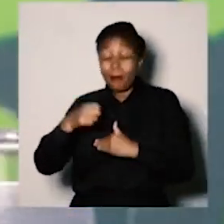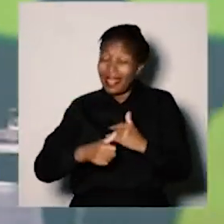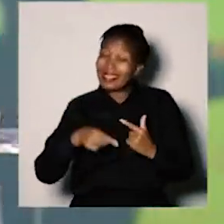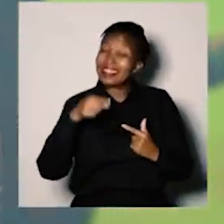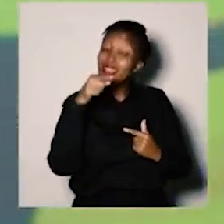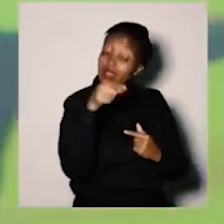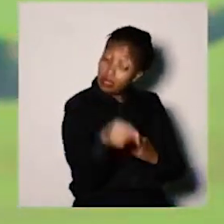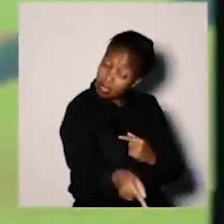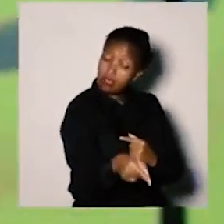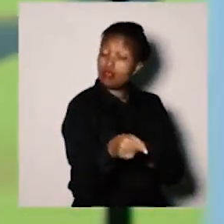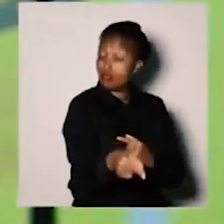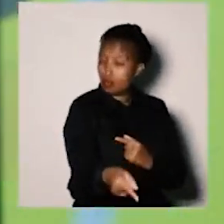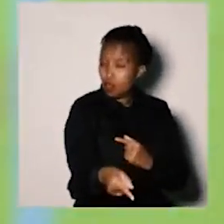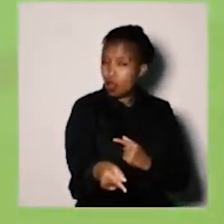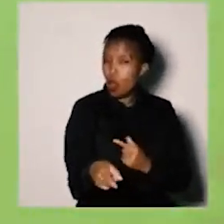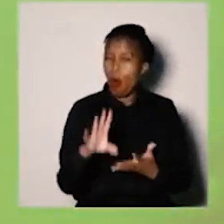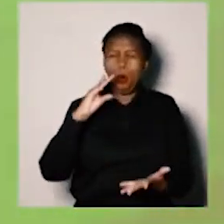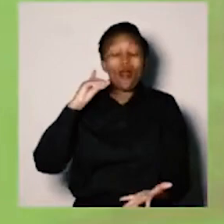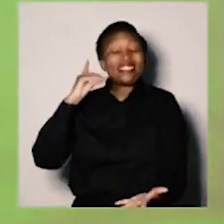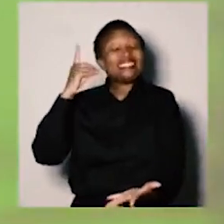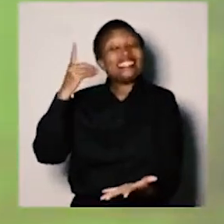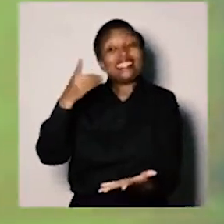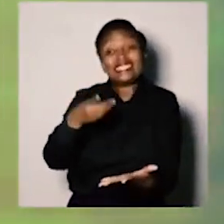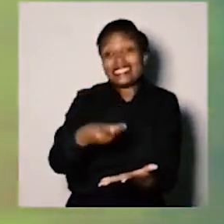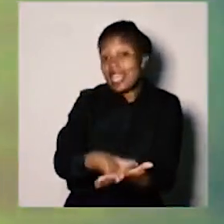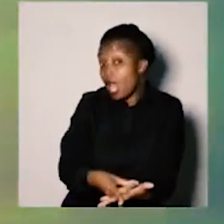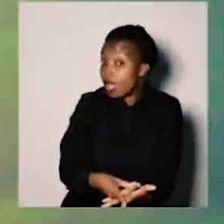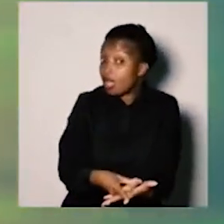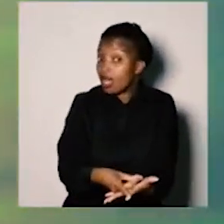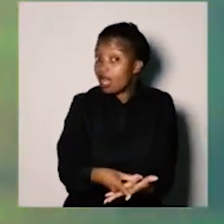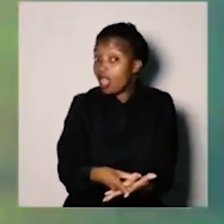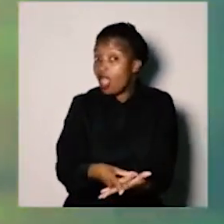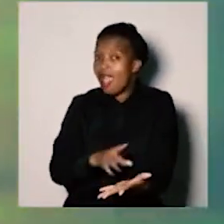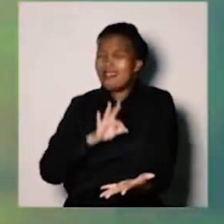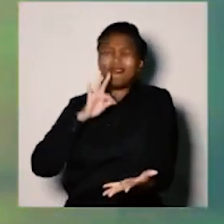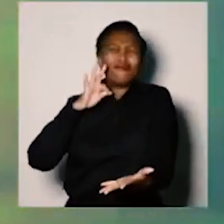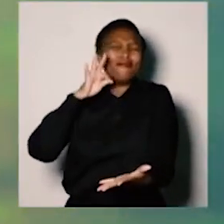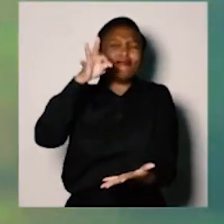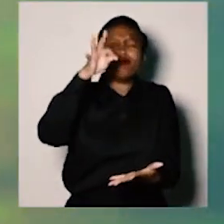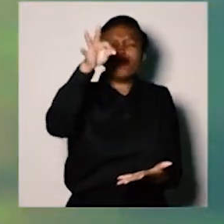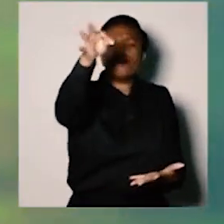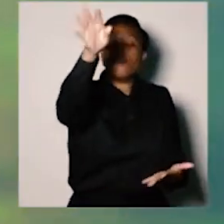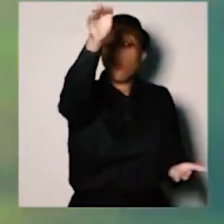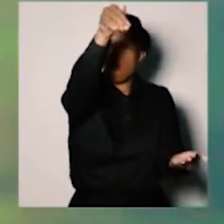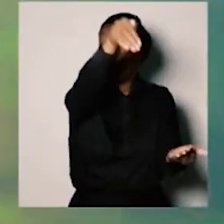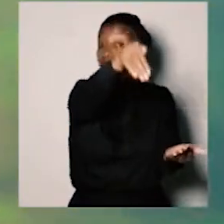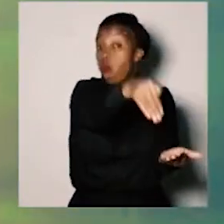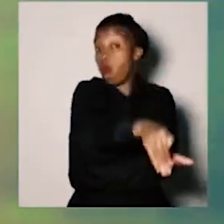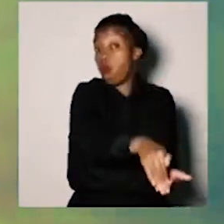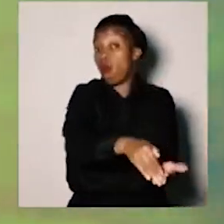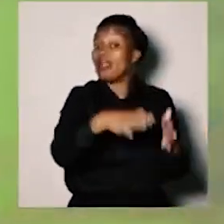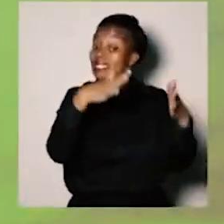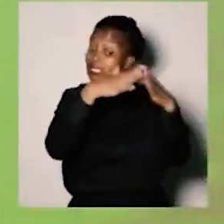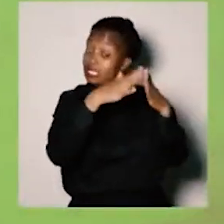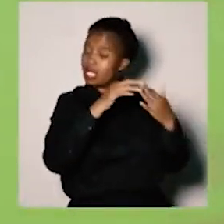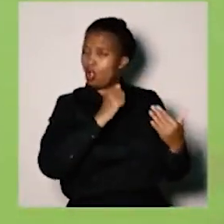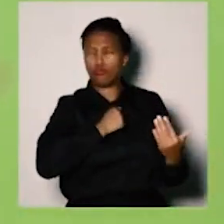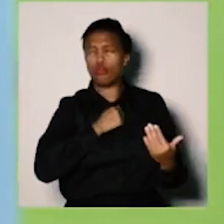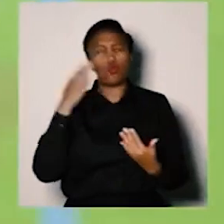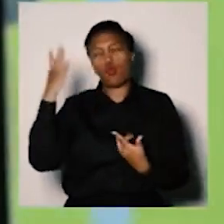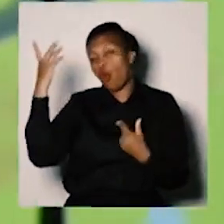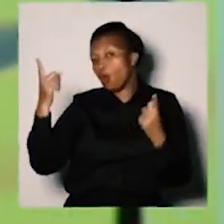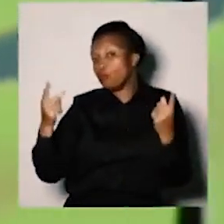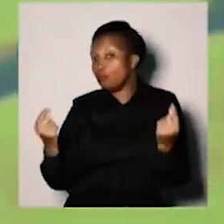is going to be a determiner of how far we go as a church. And what God does, not